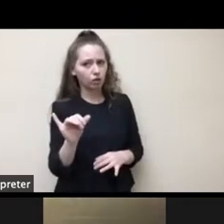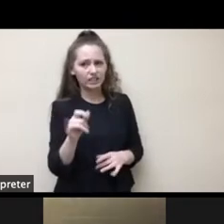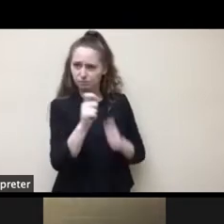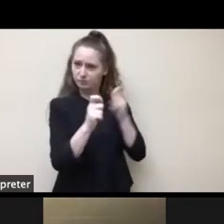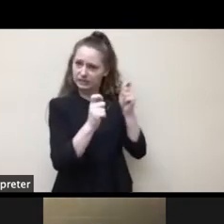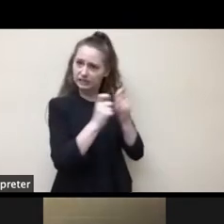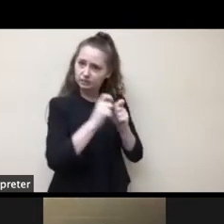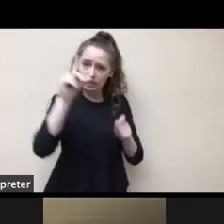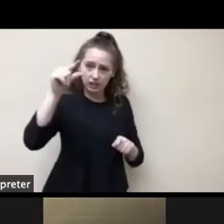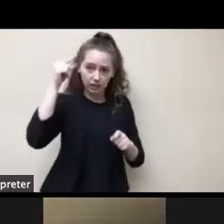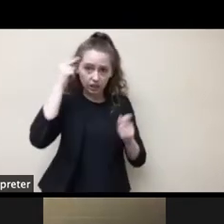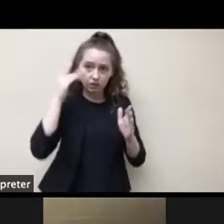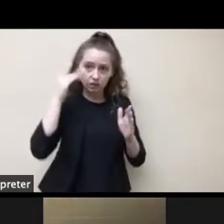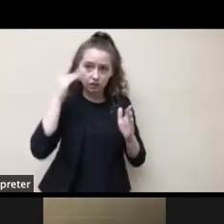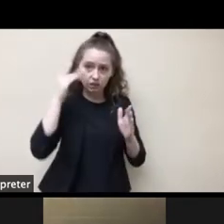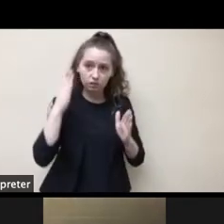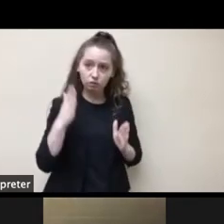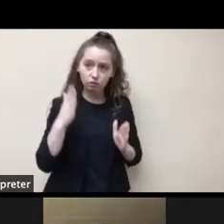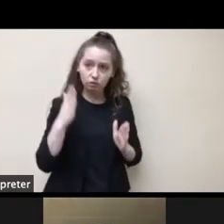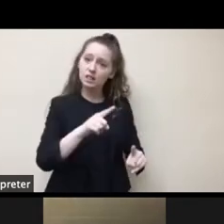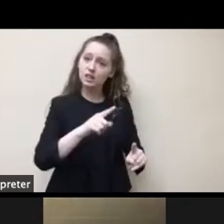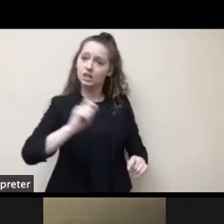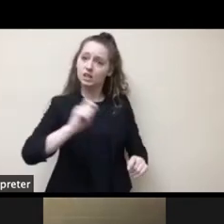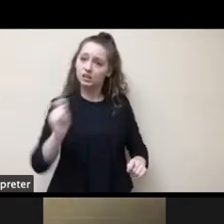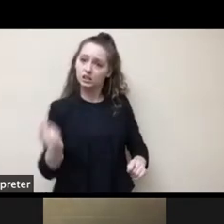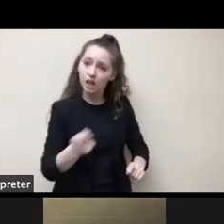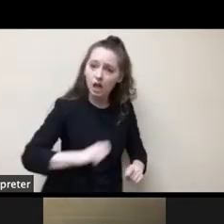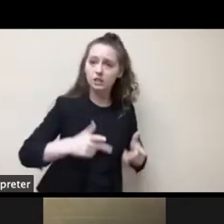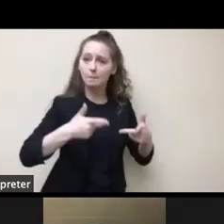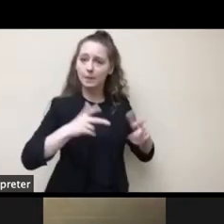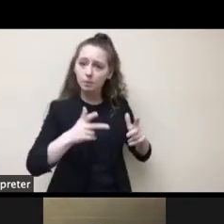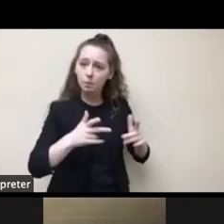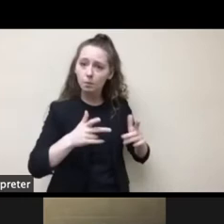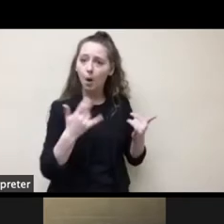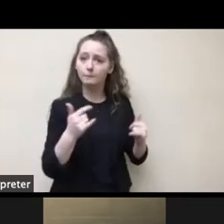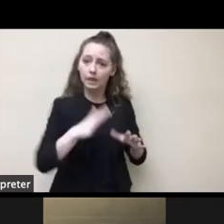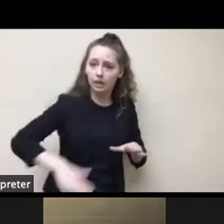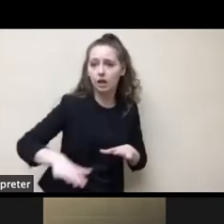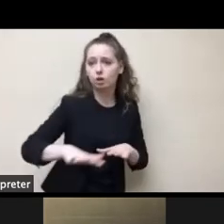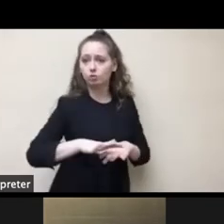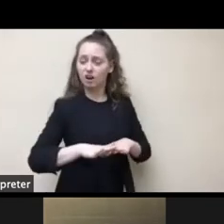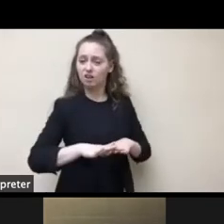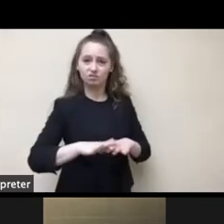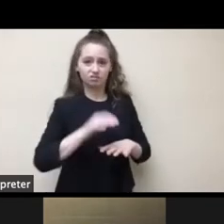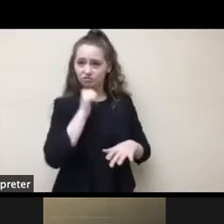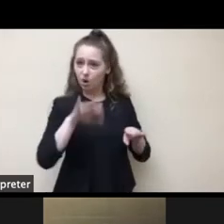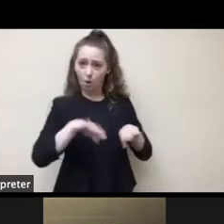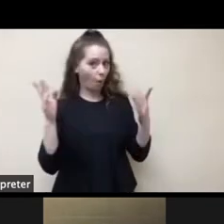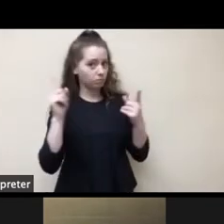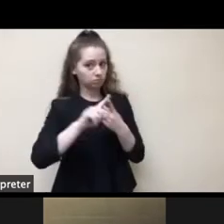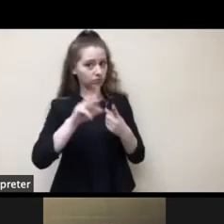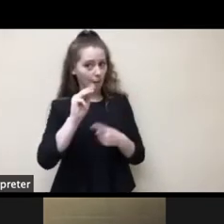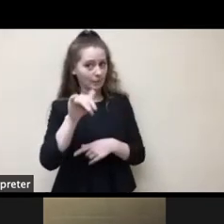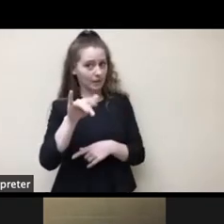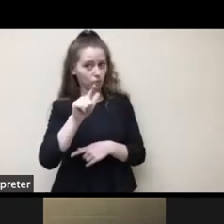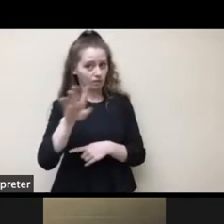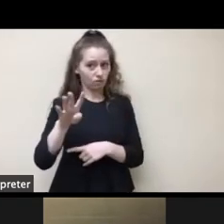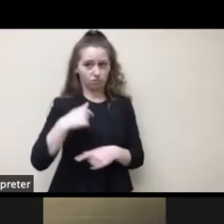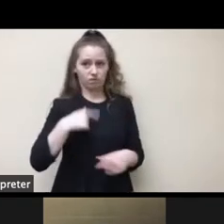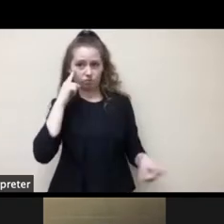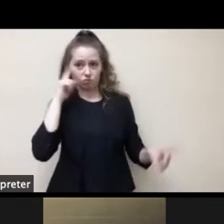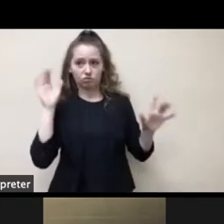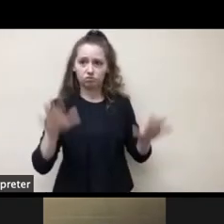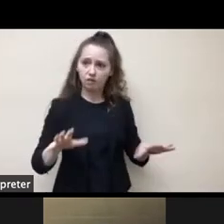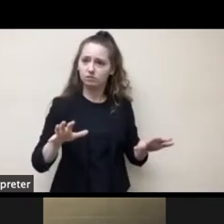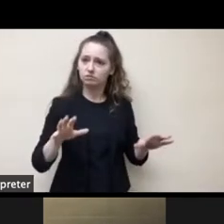that tennis courts, basketball courts, playgrounds are May 24th. So I'm shocked that Munster's courts are